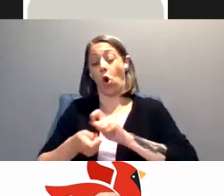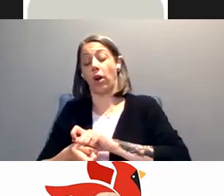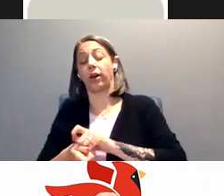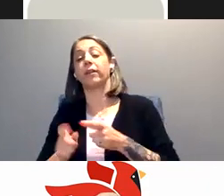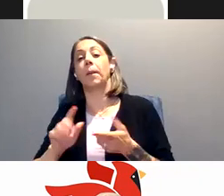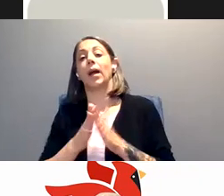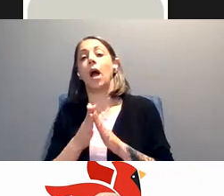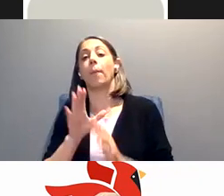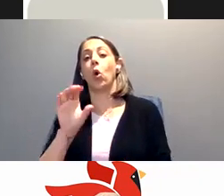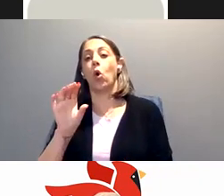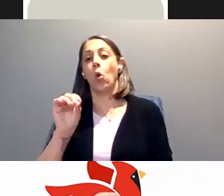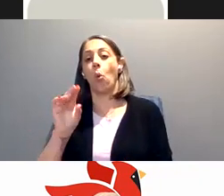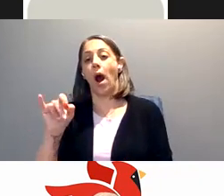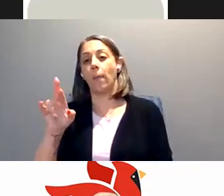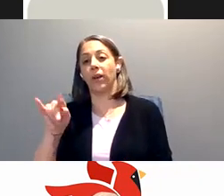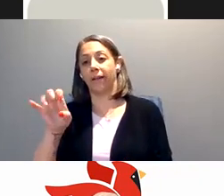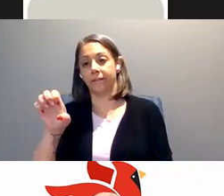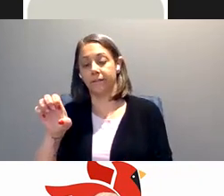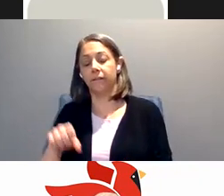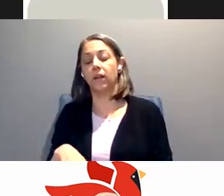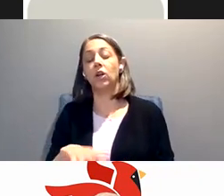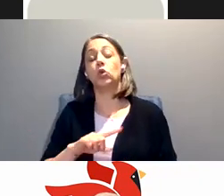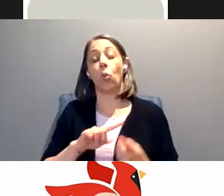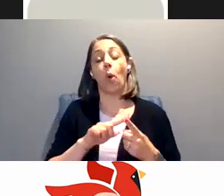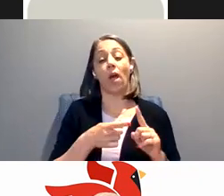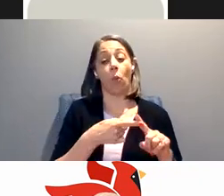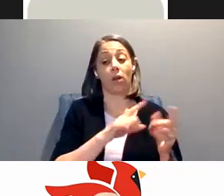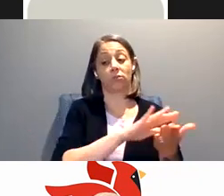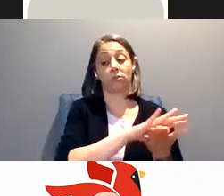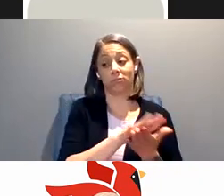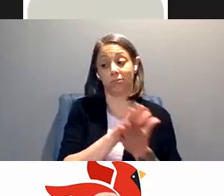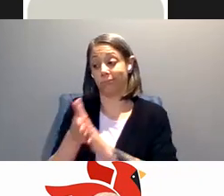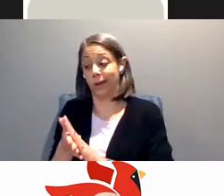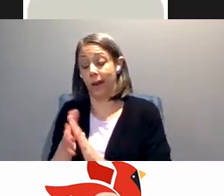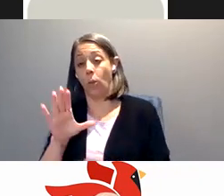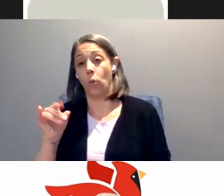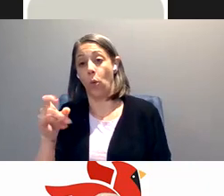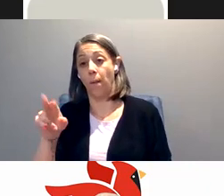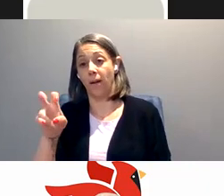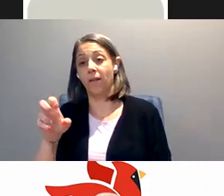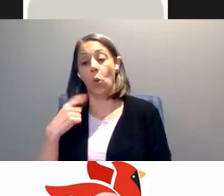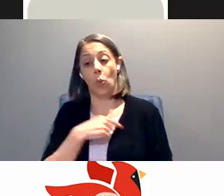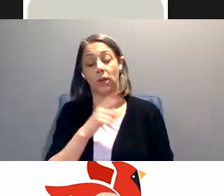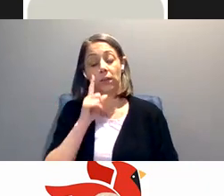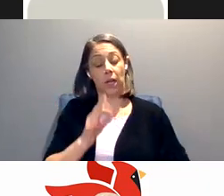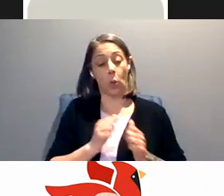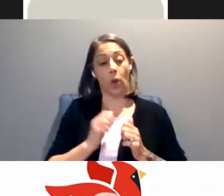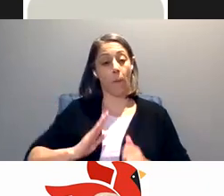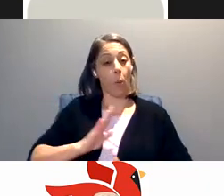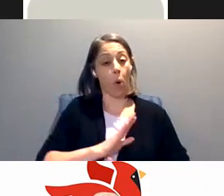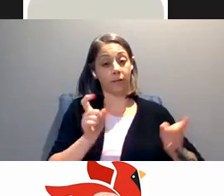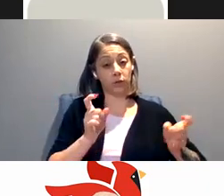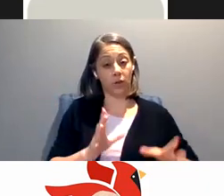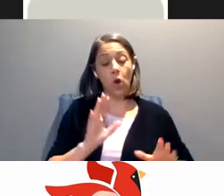cooperative. So once we converted into the cooperative, we decided with the board of directors that we would